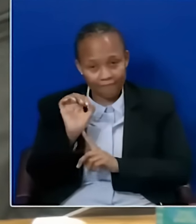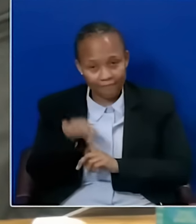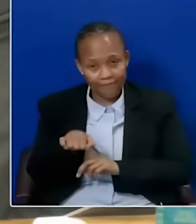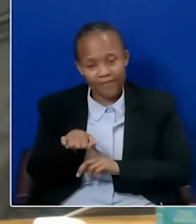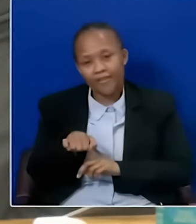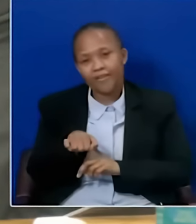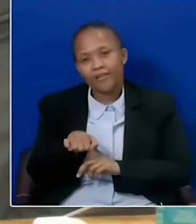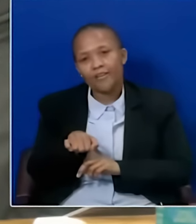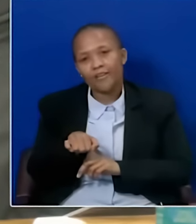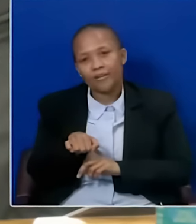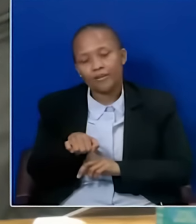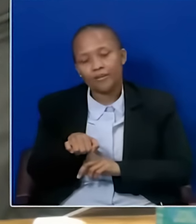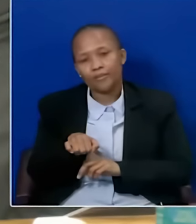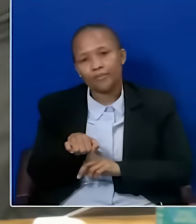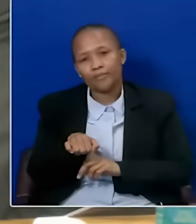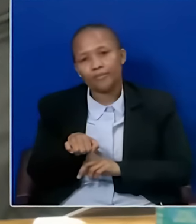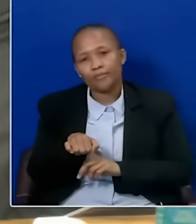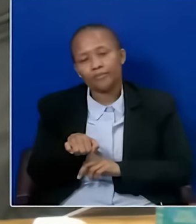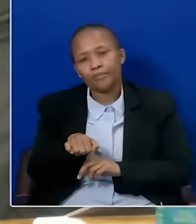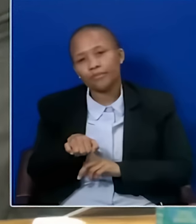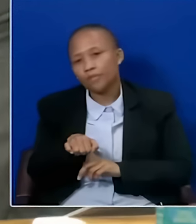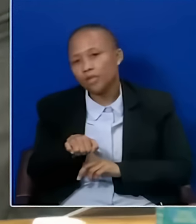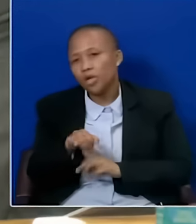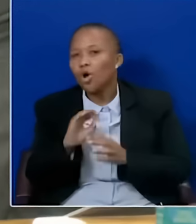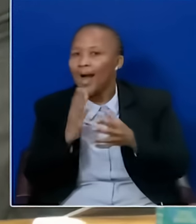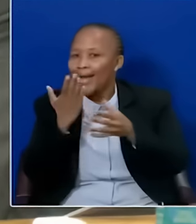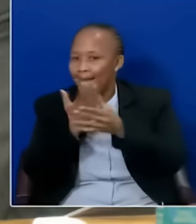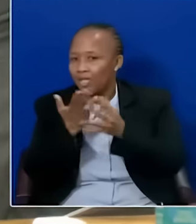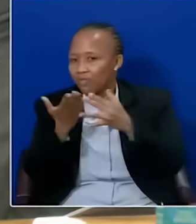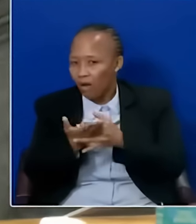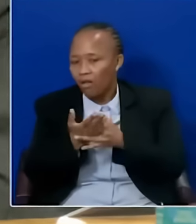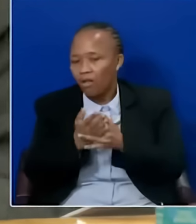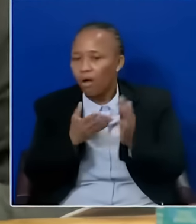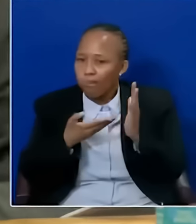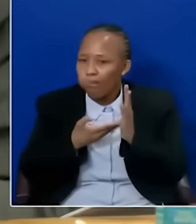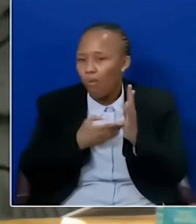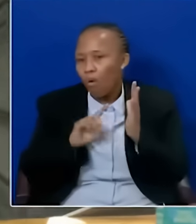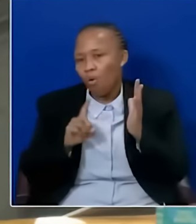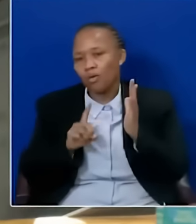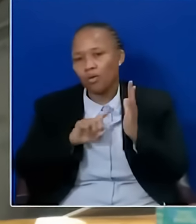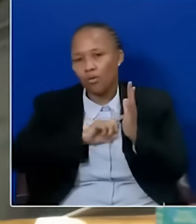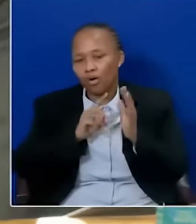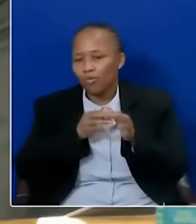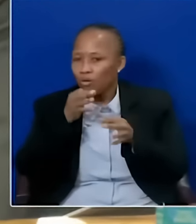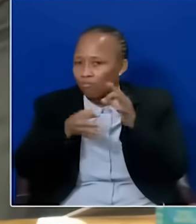What should there be in the case file to explain the circumstances in which this affidavit was changed again?